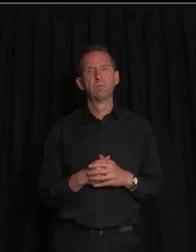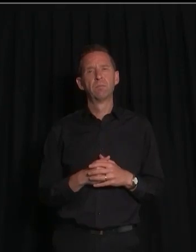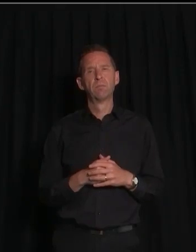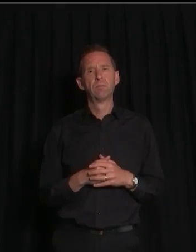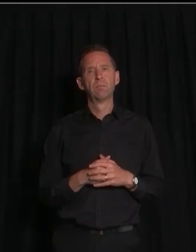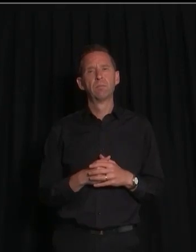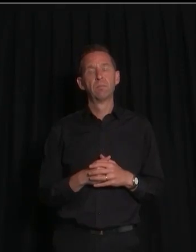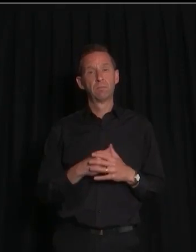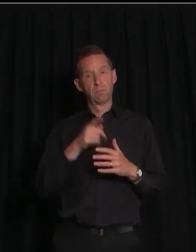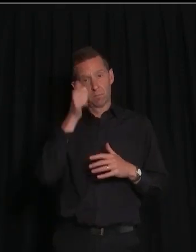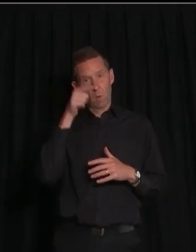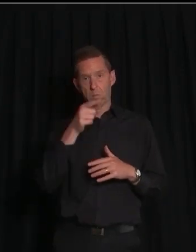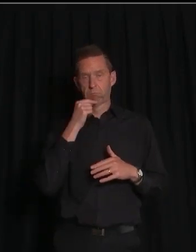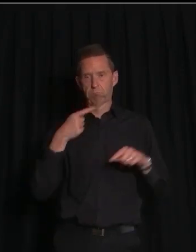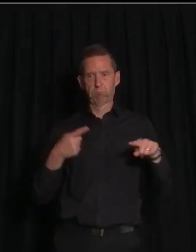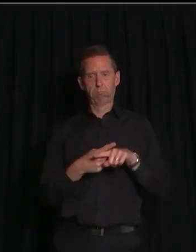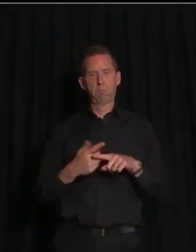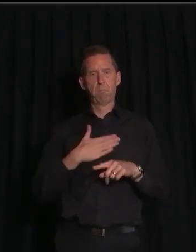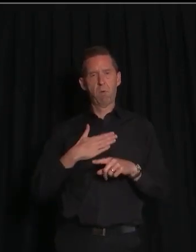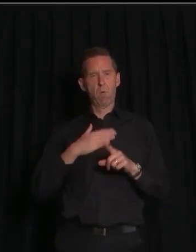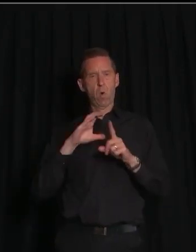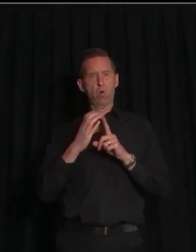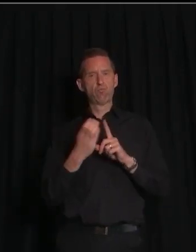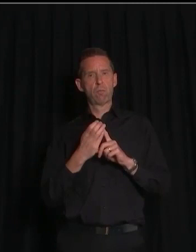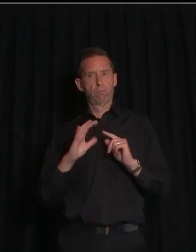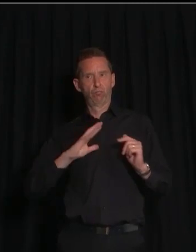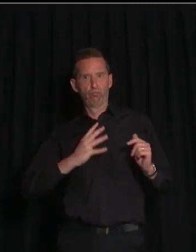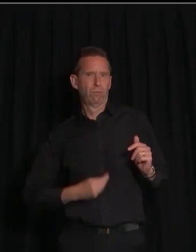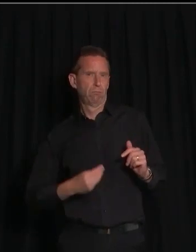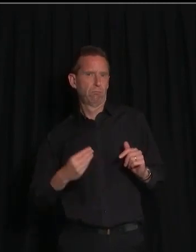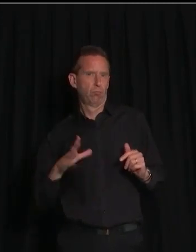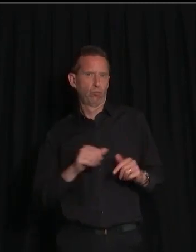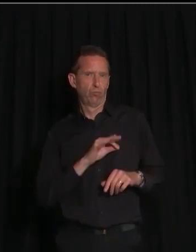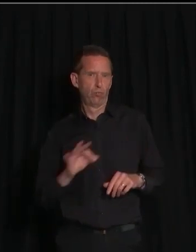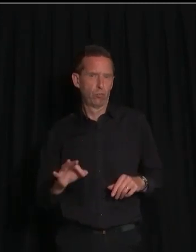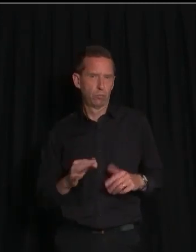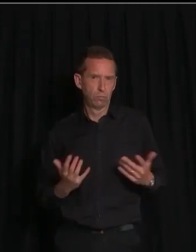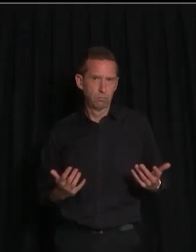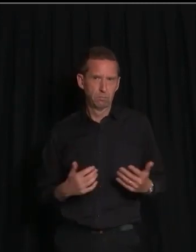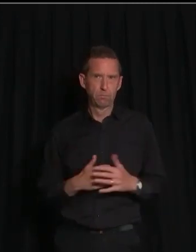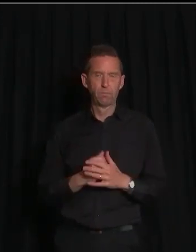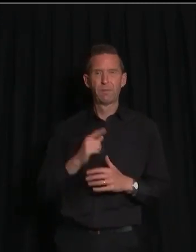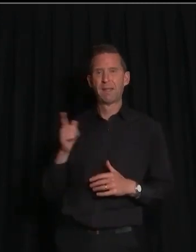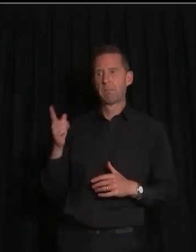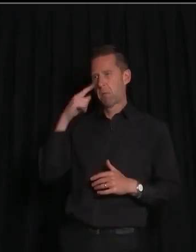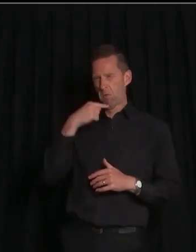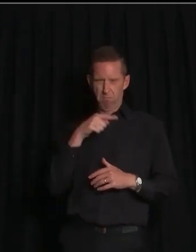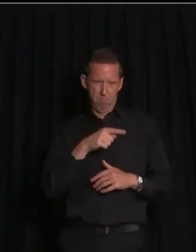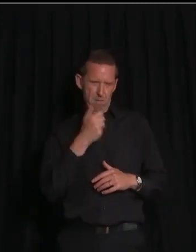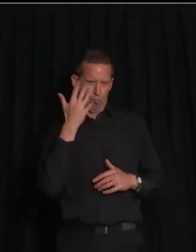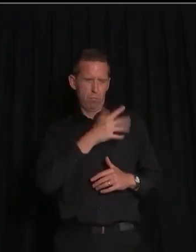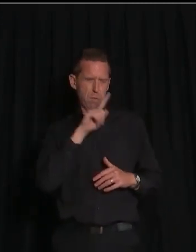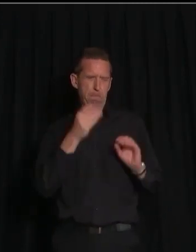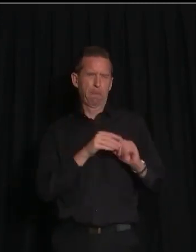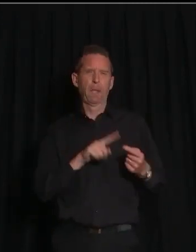it's either against my culture to be trans or, you know, an Aboriginal person, you know, possibly could not be trans, so kind of